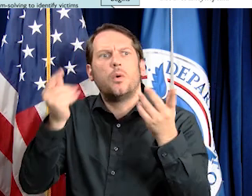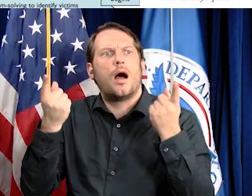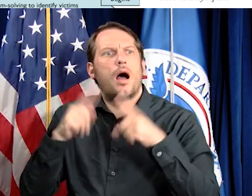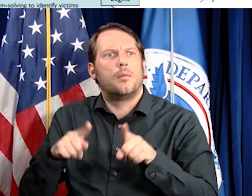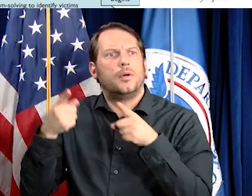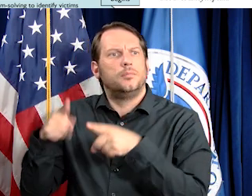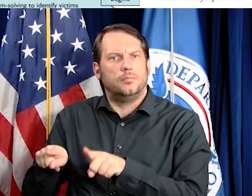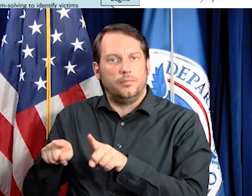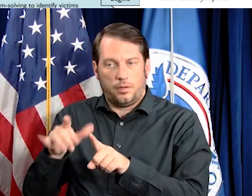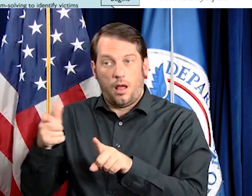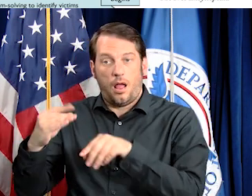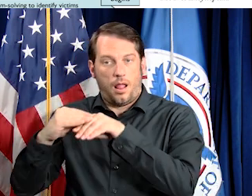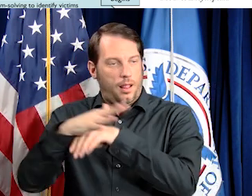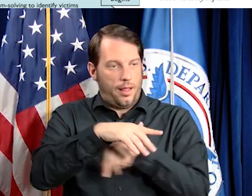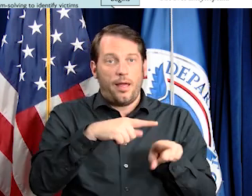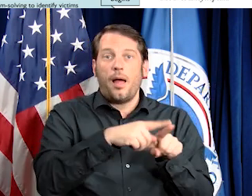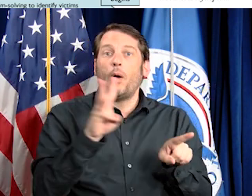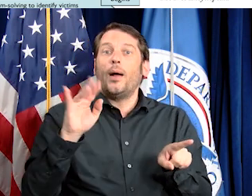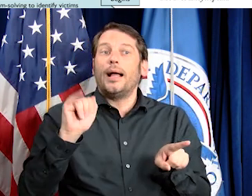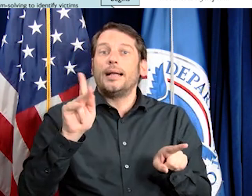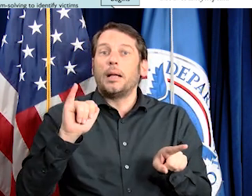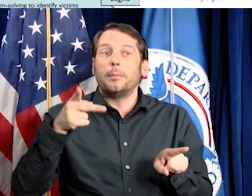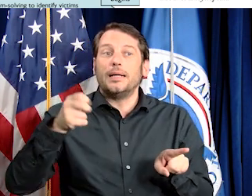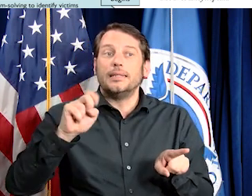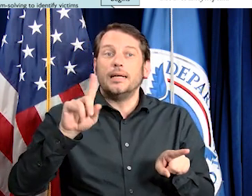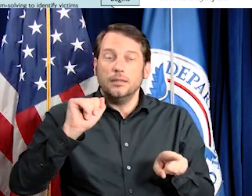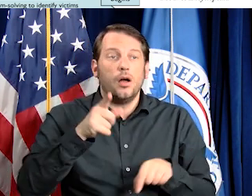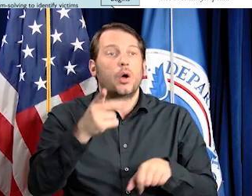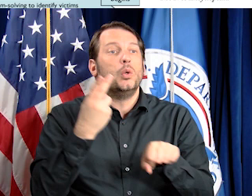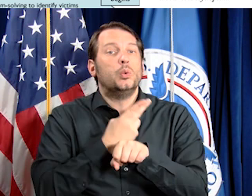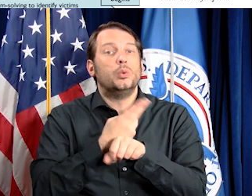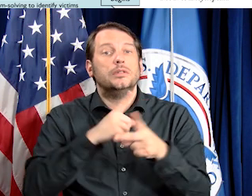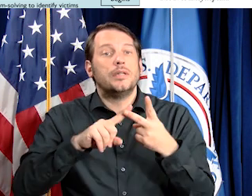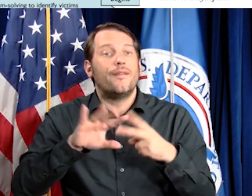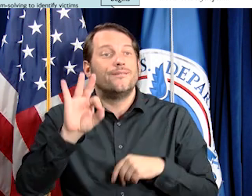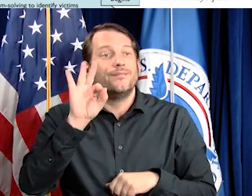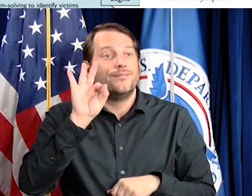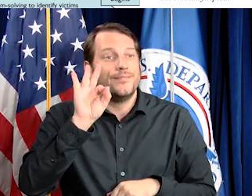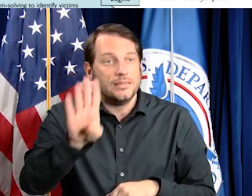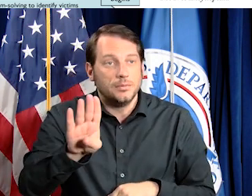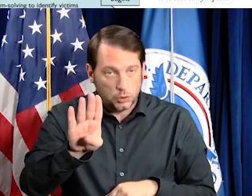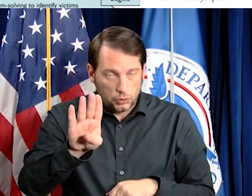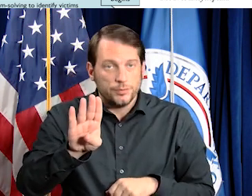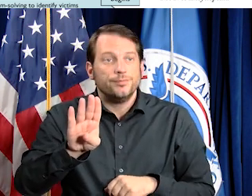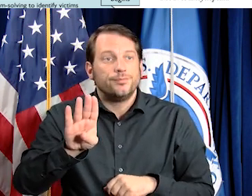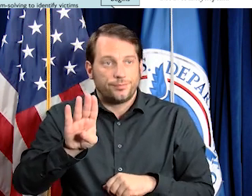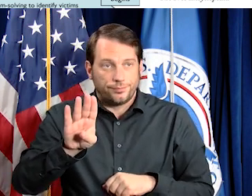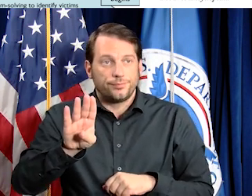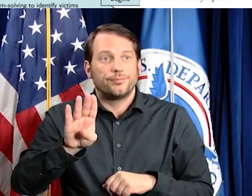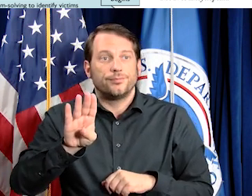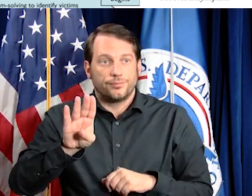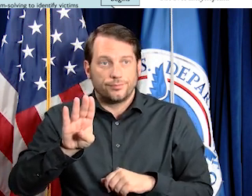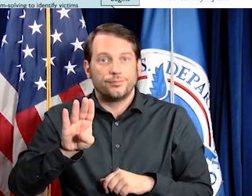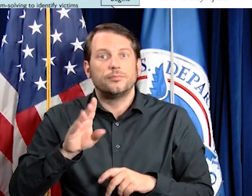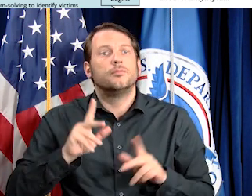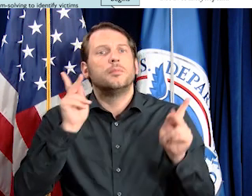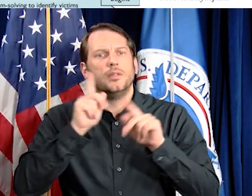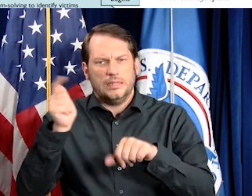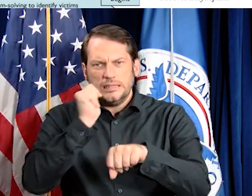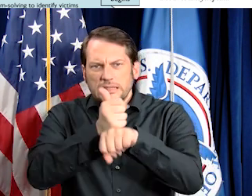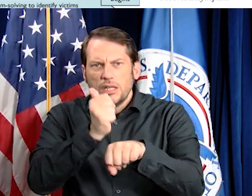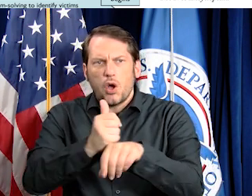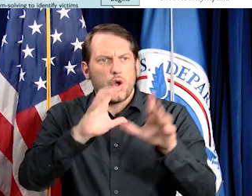affected. And then Facebook was also a place where people were starting to congregate through groups in "Are